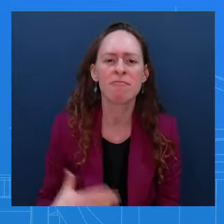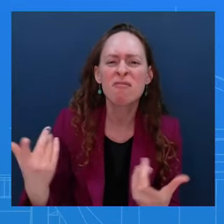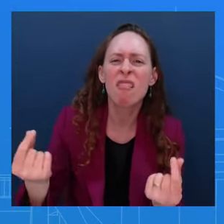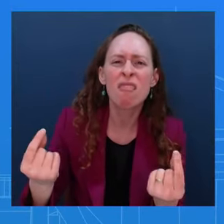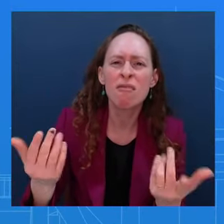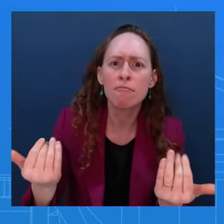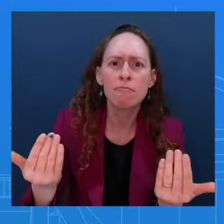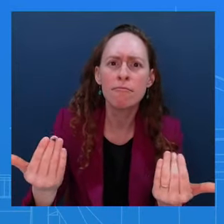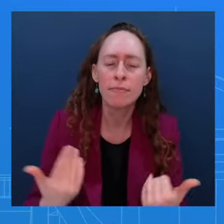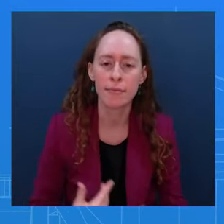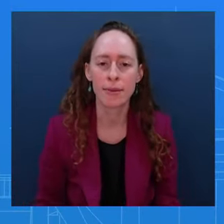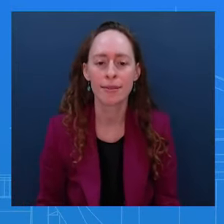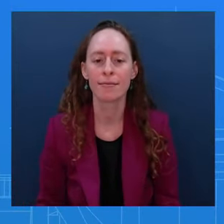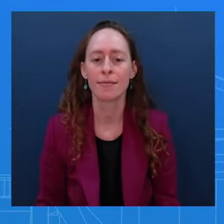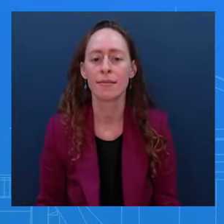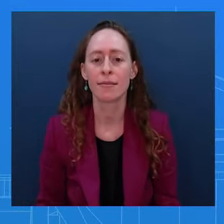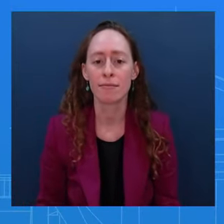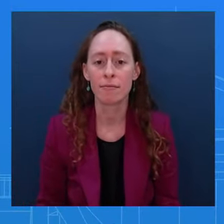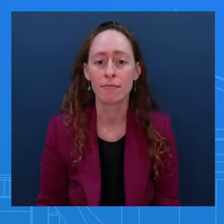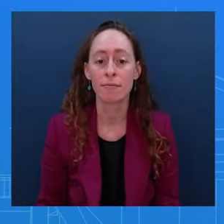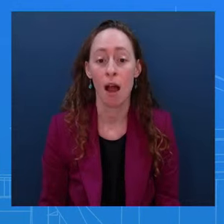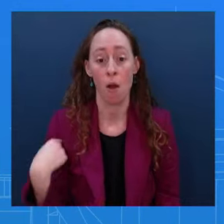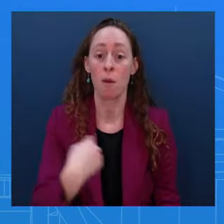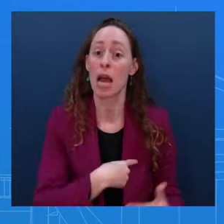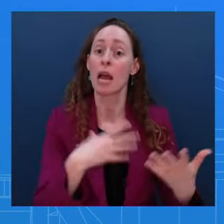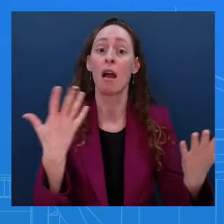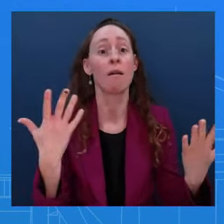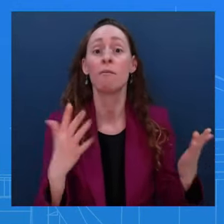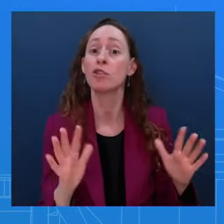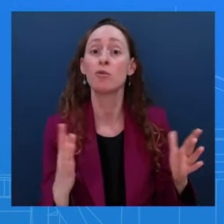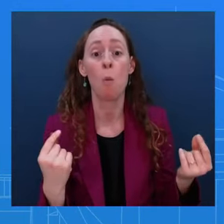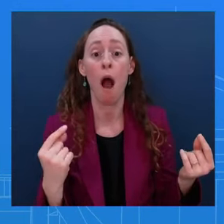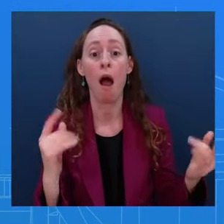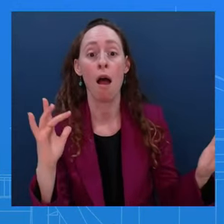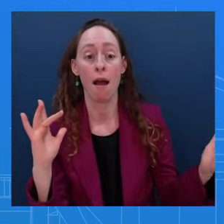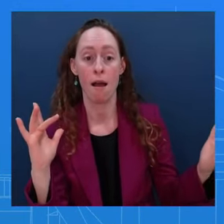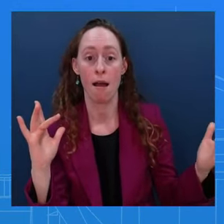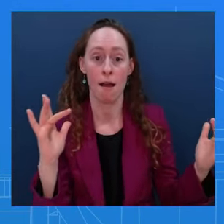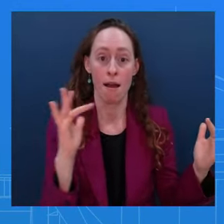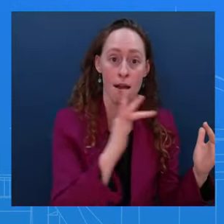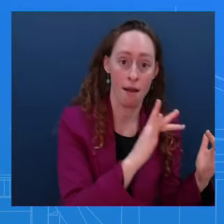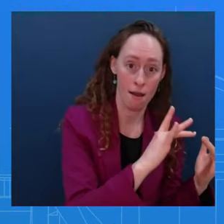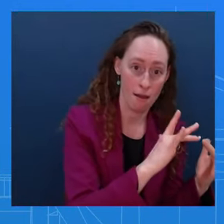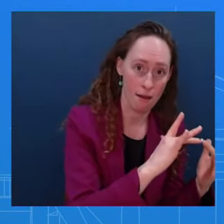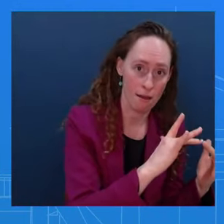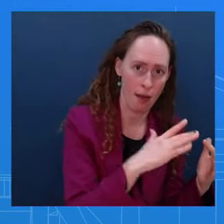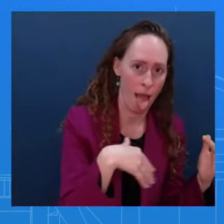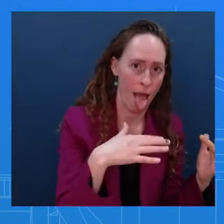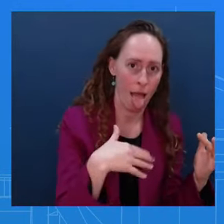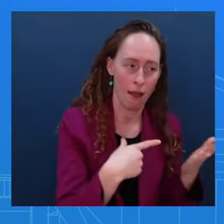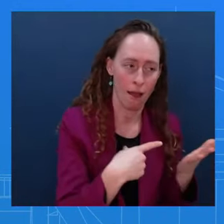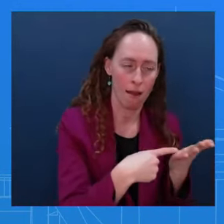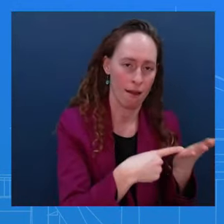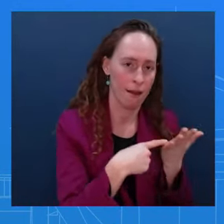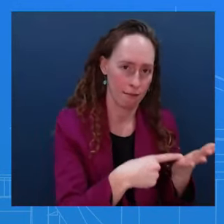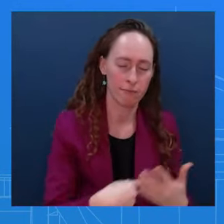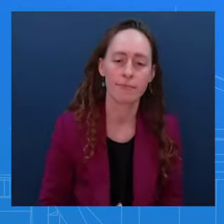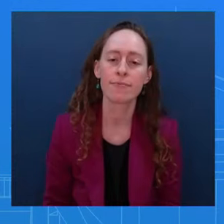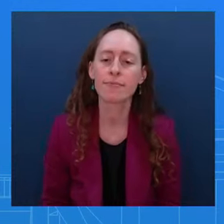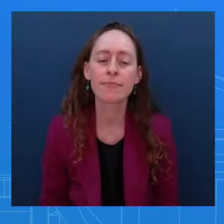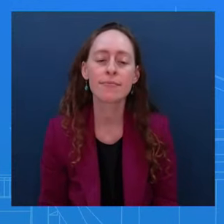We reached out to the Russian side, but we have not secured actual conversations at this point. And then you talk a lot about when you're thinking